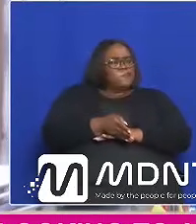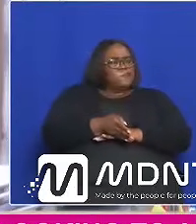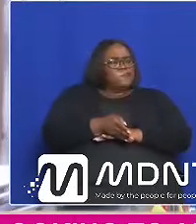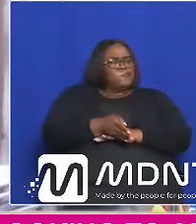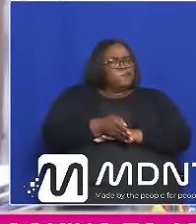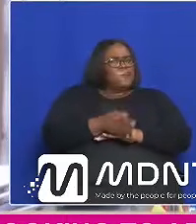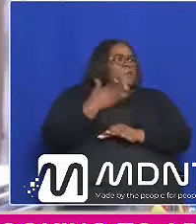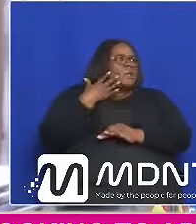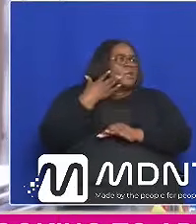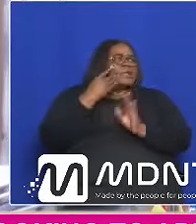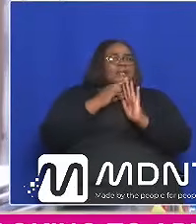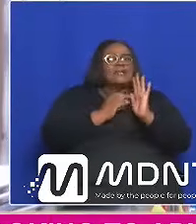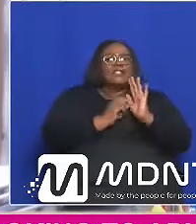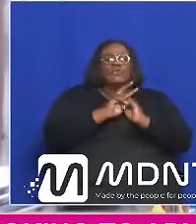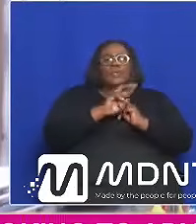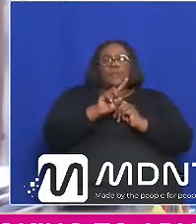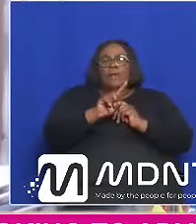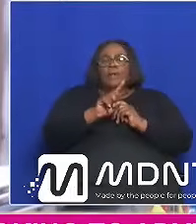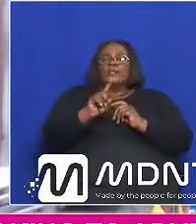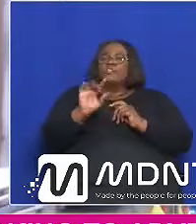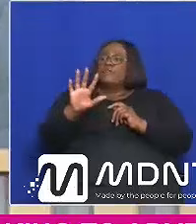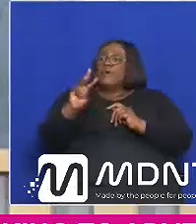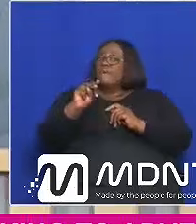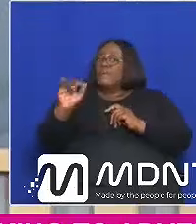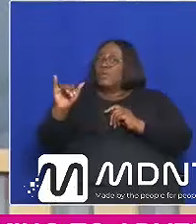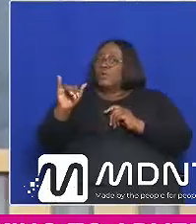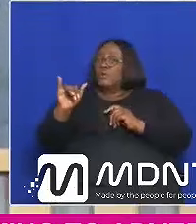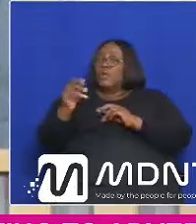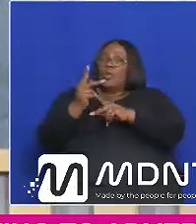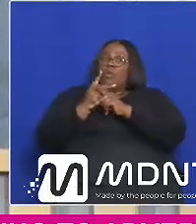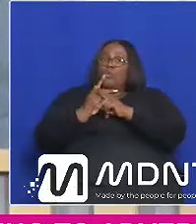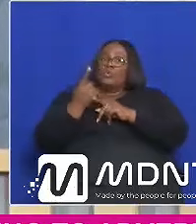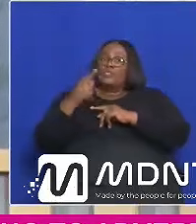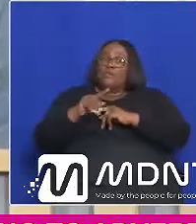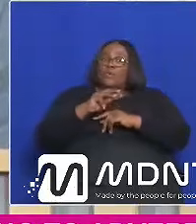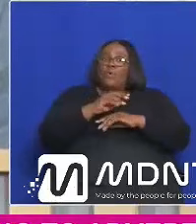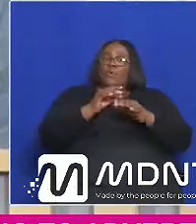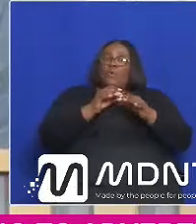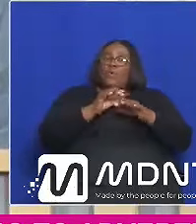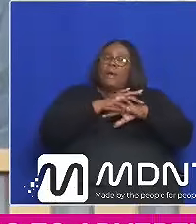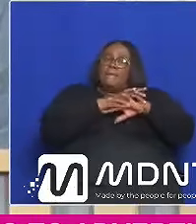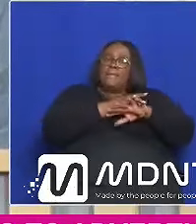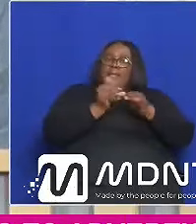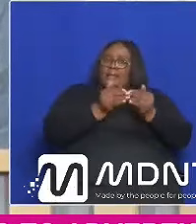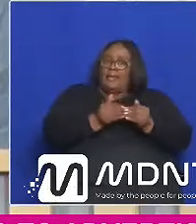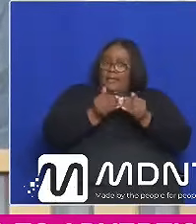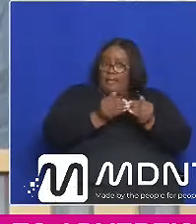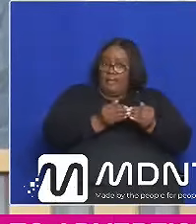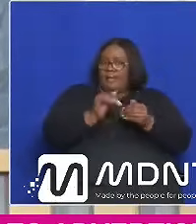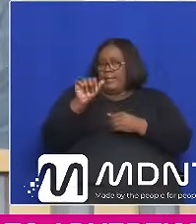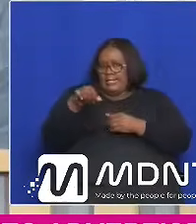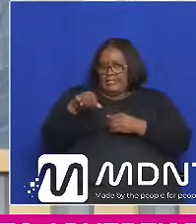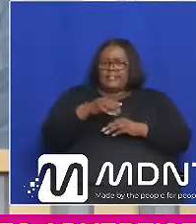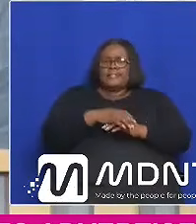The 5 million loan you reference here is for Medicare? Yes. Yeah. And that was presumably after